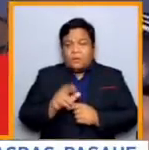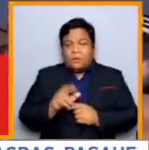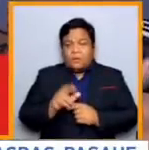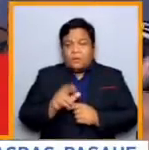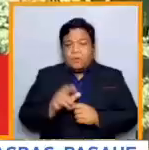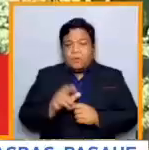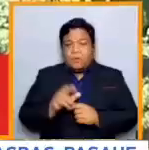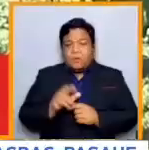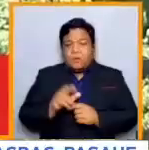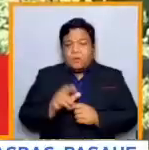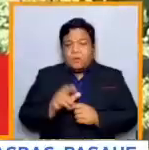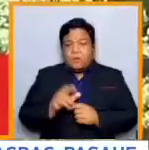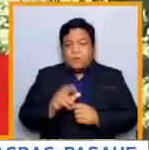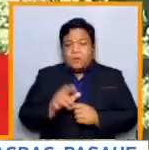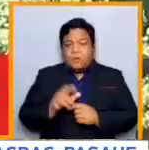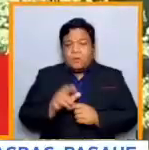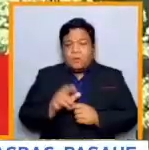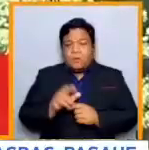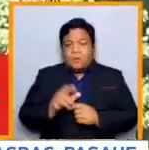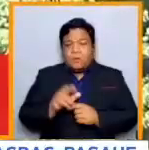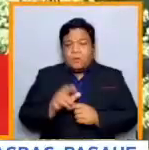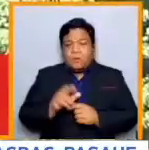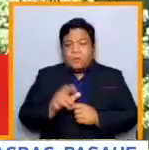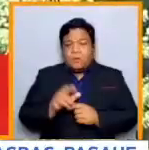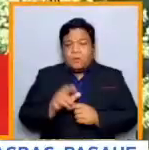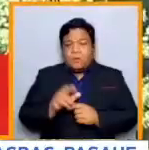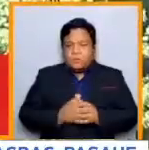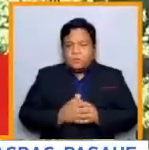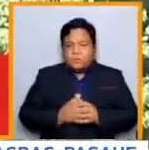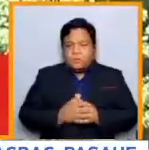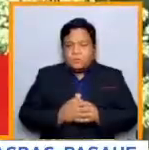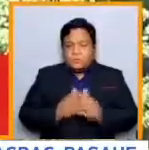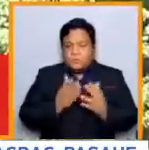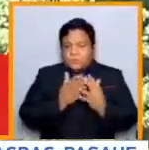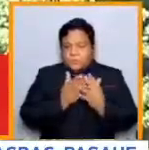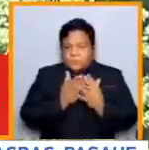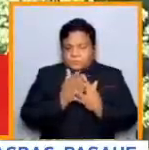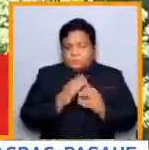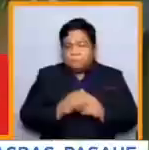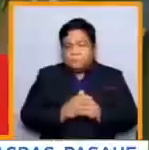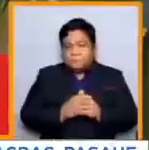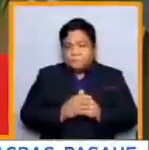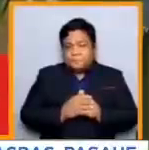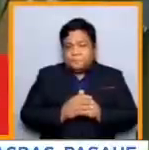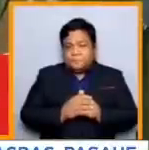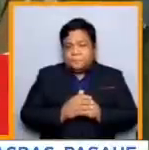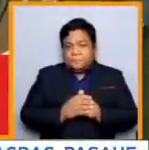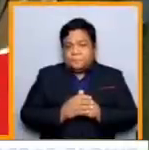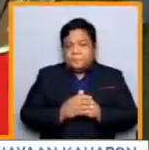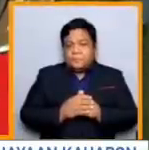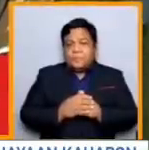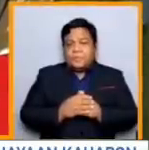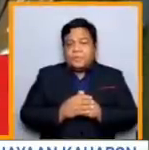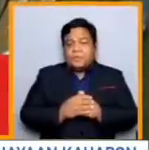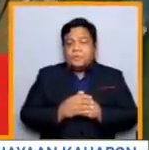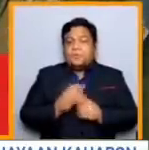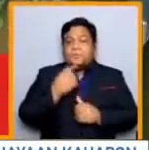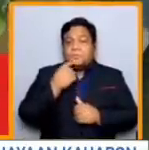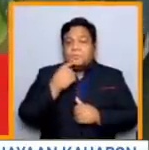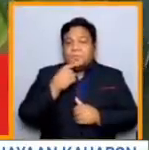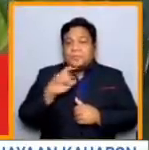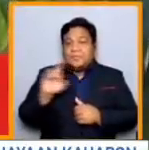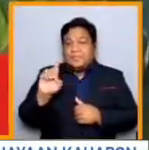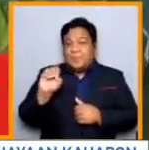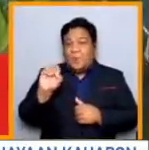do their job. Ang Bureau of Internal Revenue, BIR, ay tanggapan na nasa ilalim ng Department of Finance. Sa tanong kung sisikaping makolektang halaga